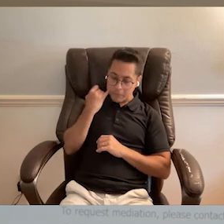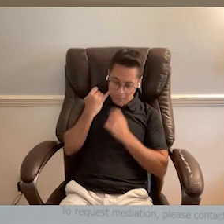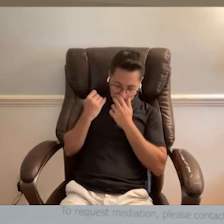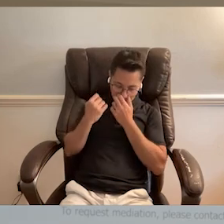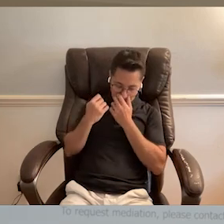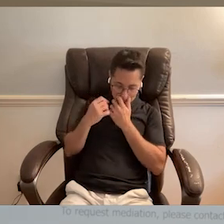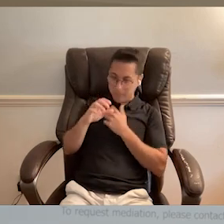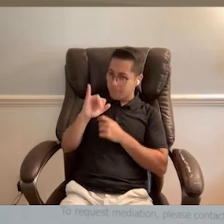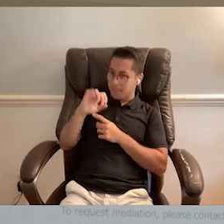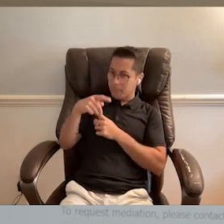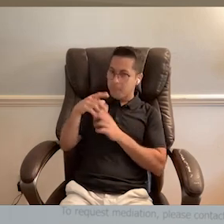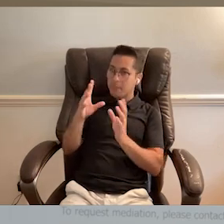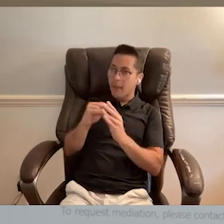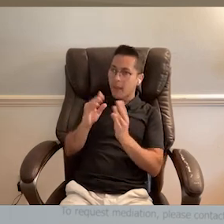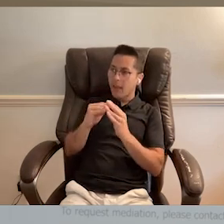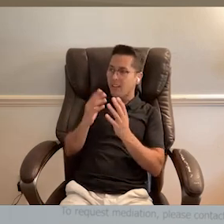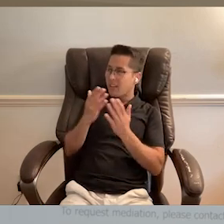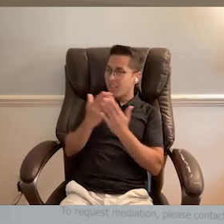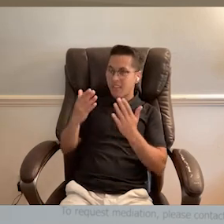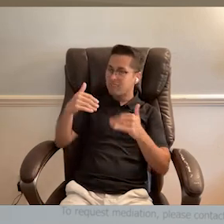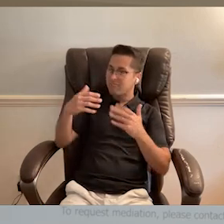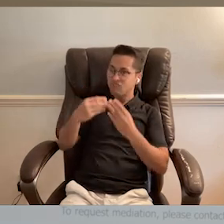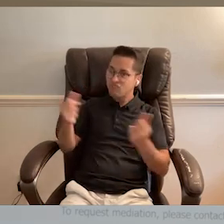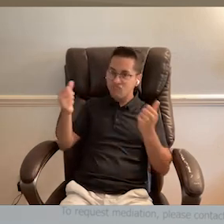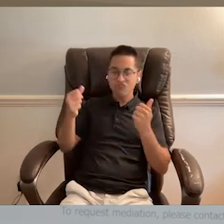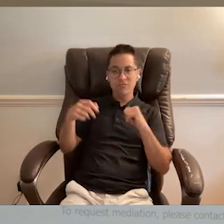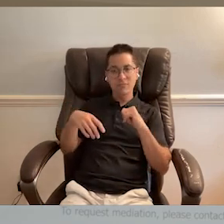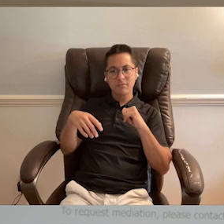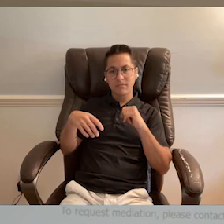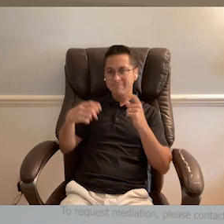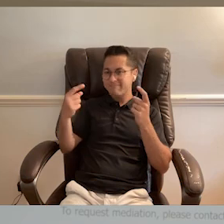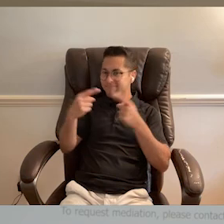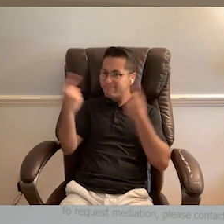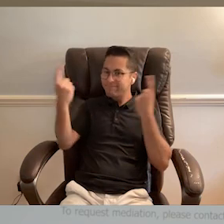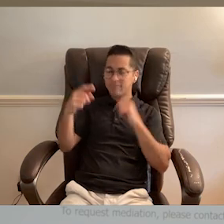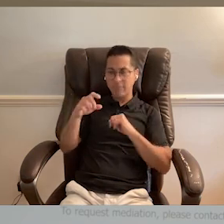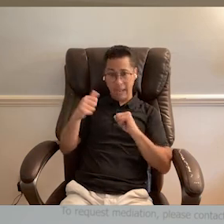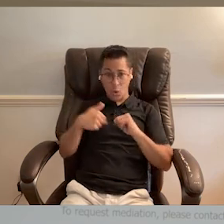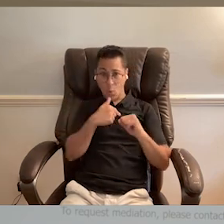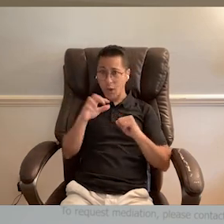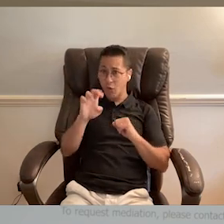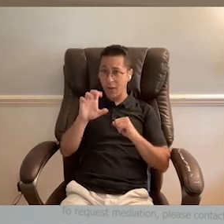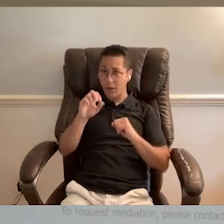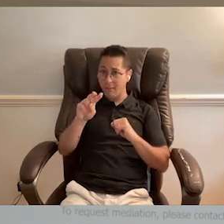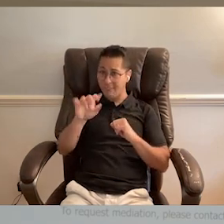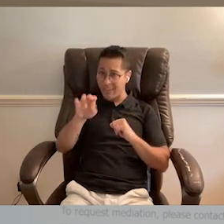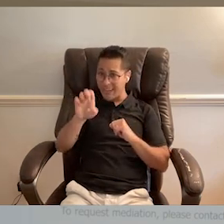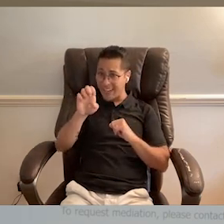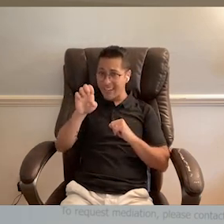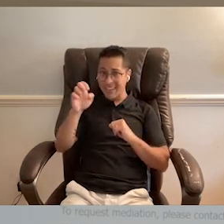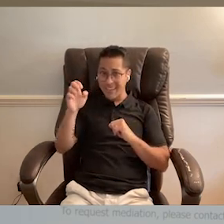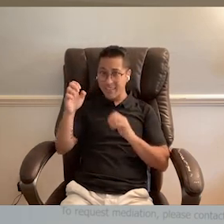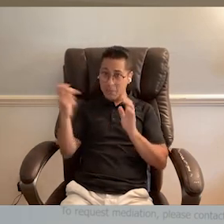and things are not resolved or you're coming to an impasse, can you say, can we reconvene later? You Or- can, but